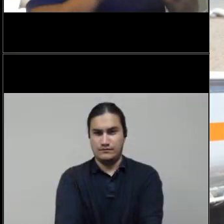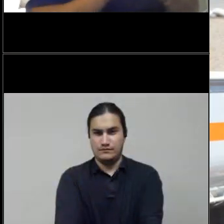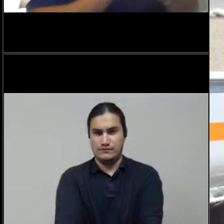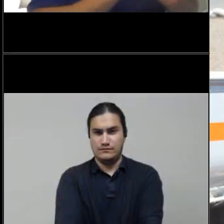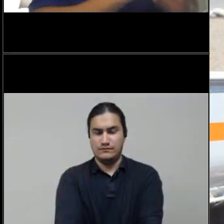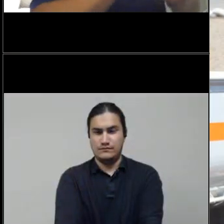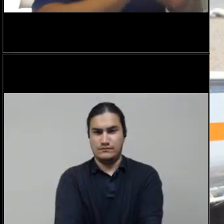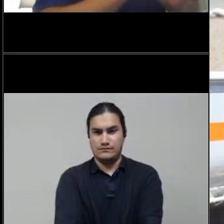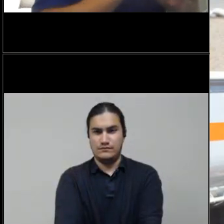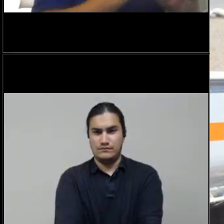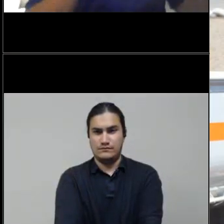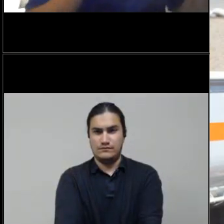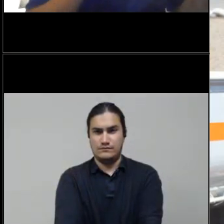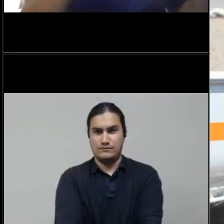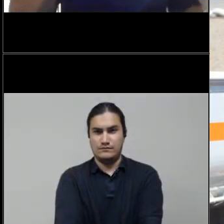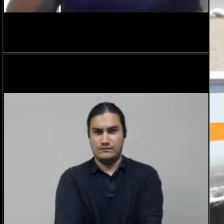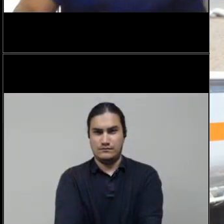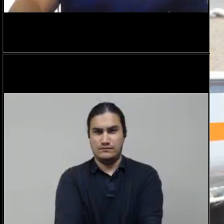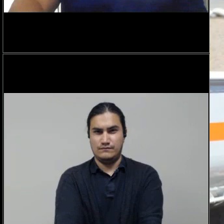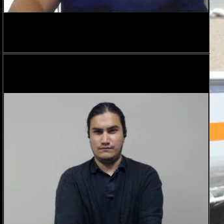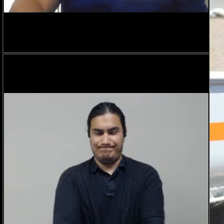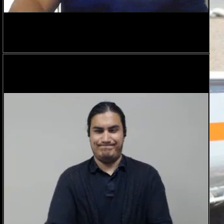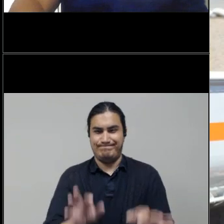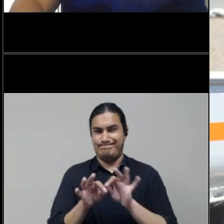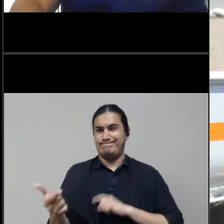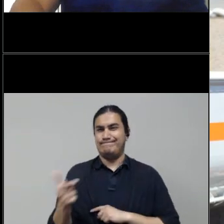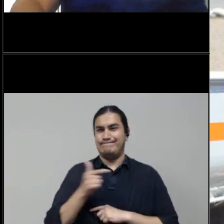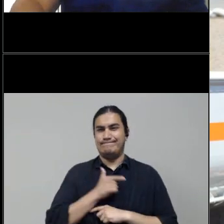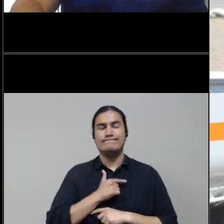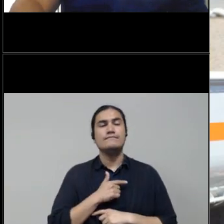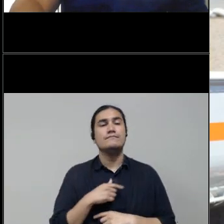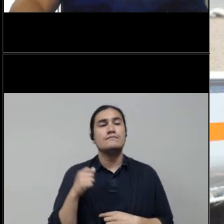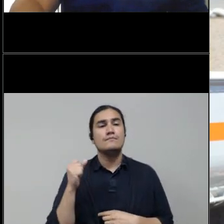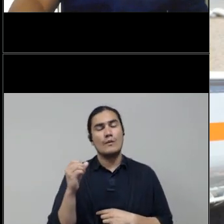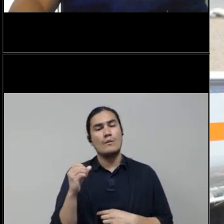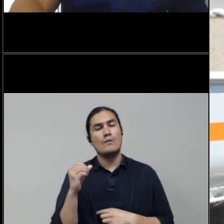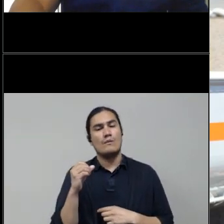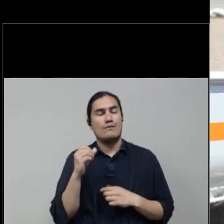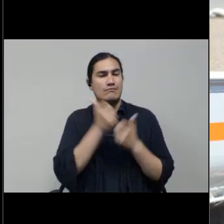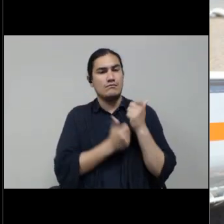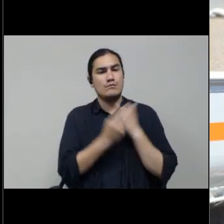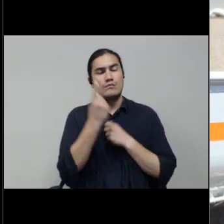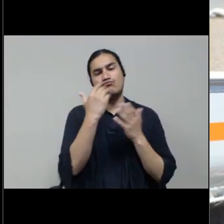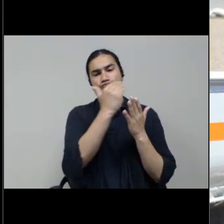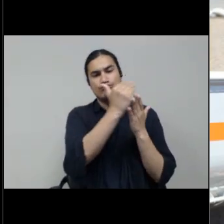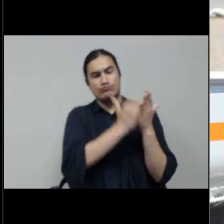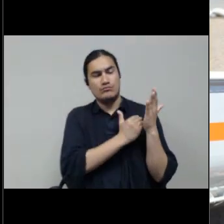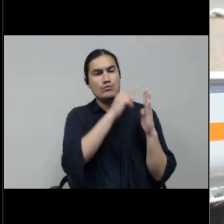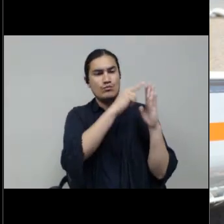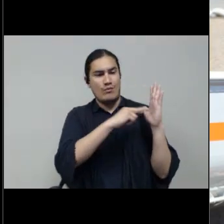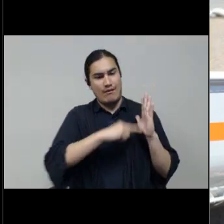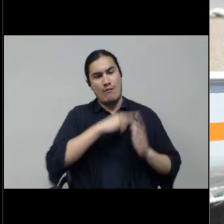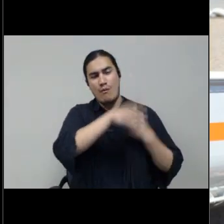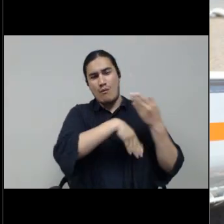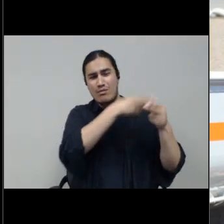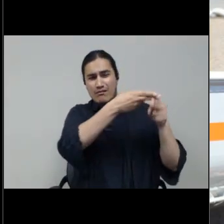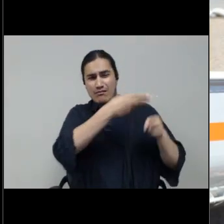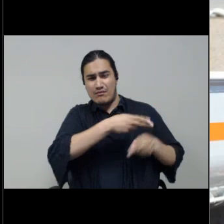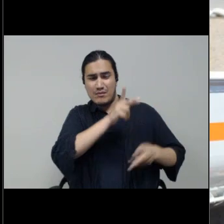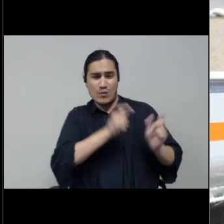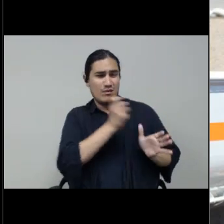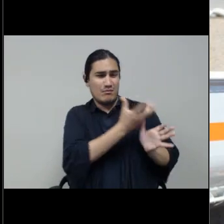single worker that talked about and read out the names of people who had passed had also talked about